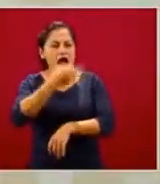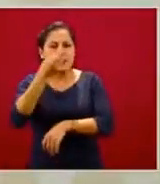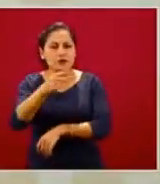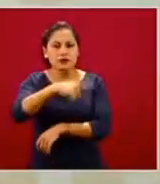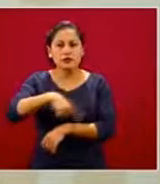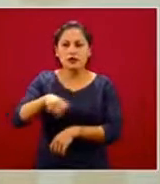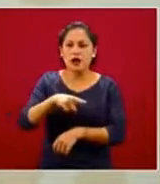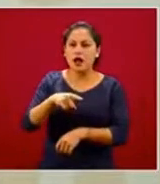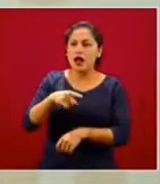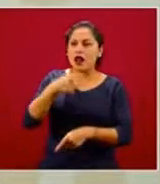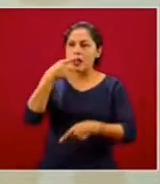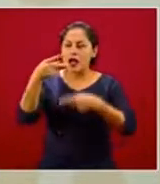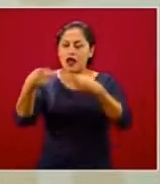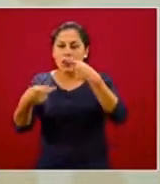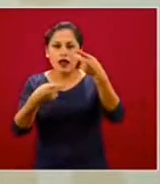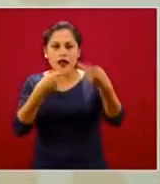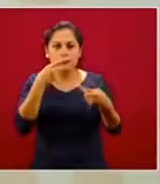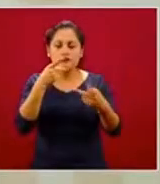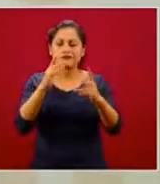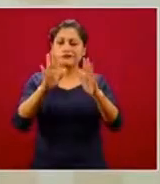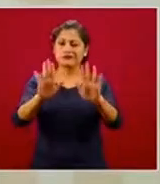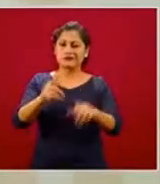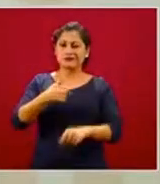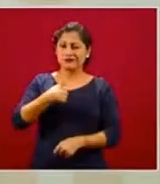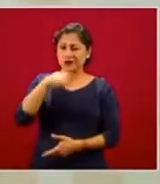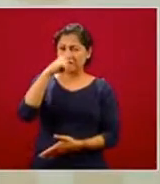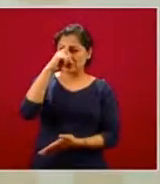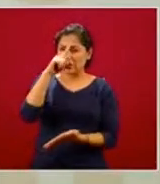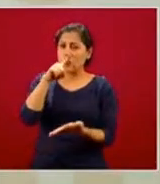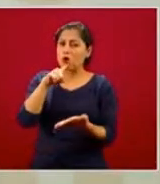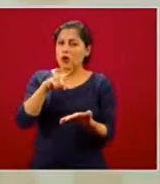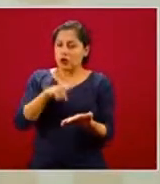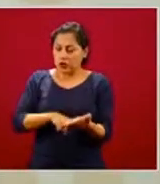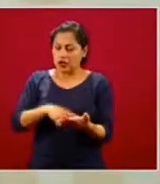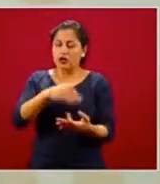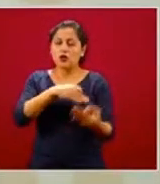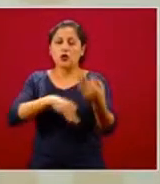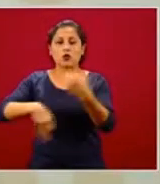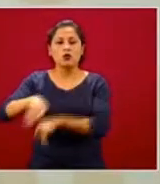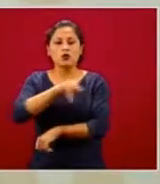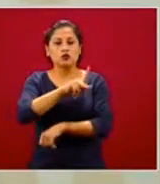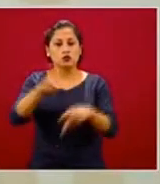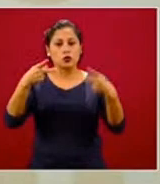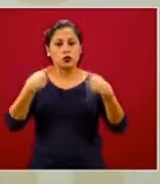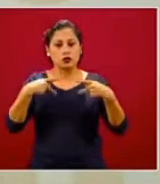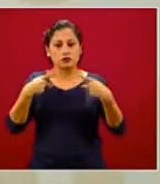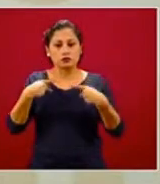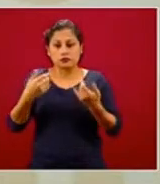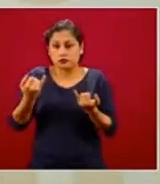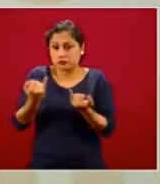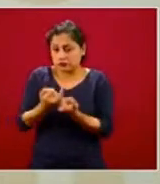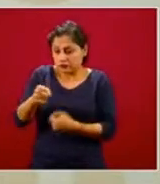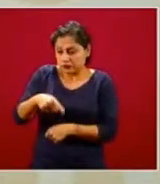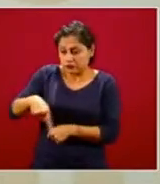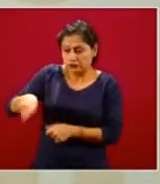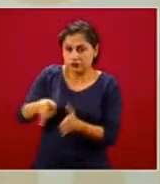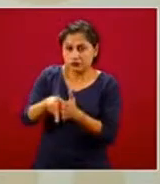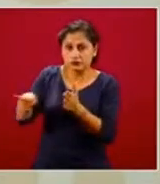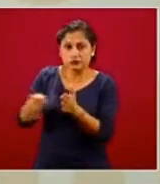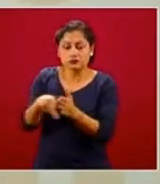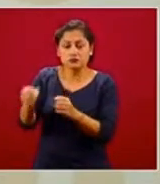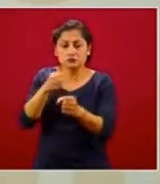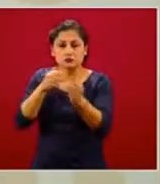So I do believe that it's important that as a society and with the assistance of such